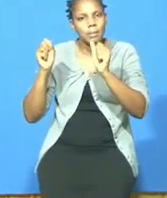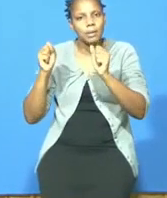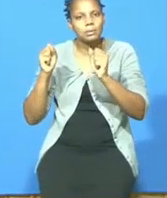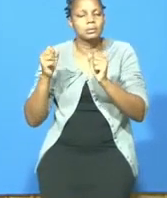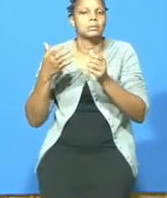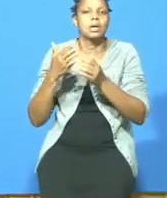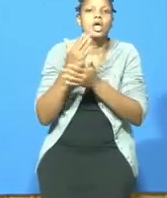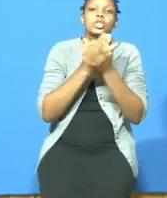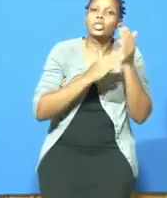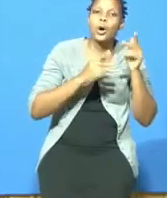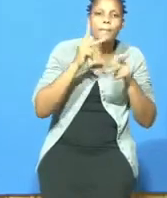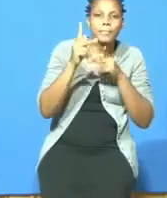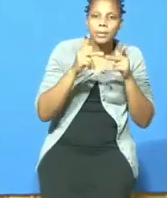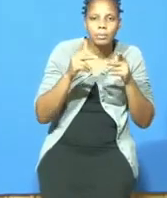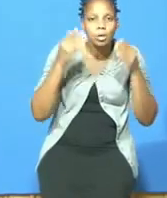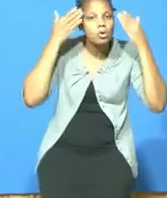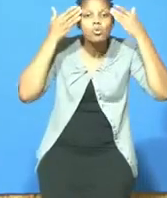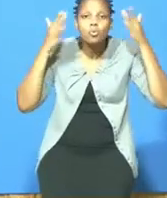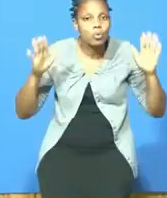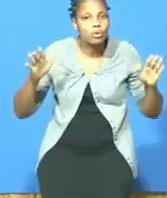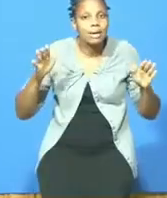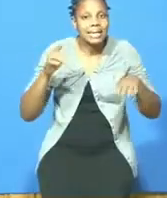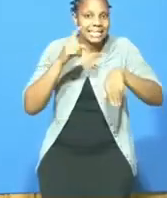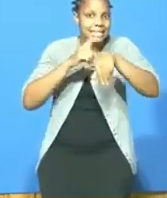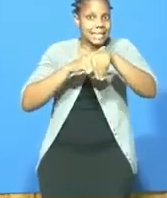wink. But